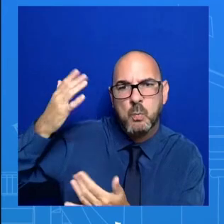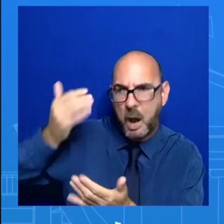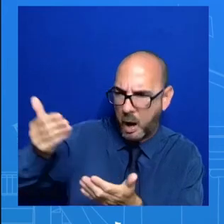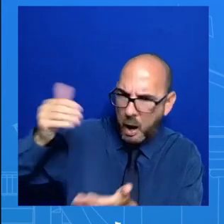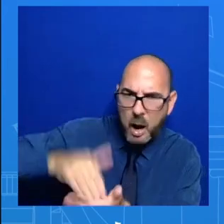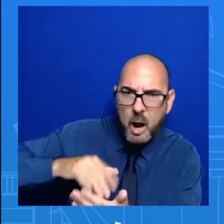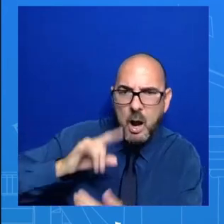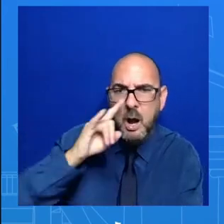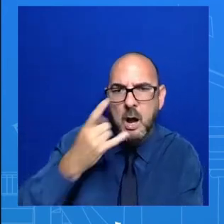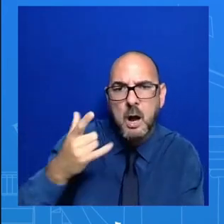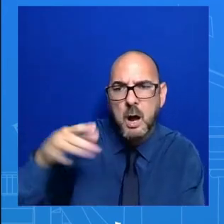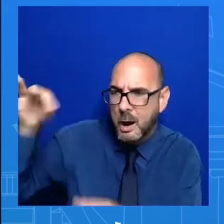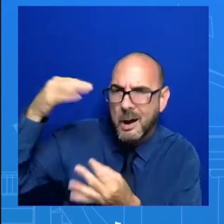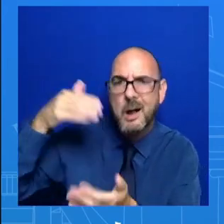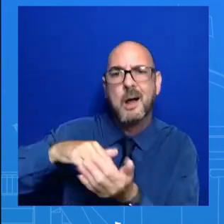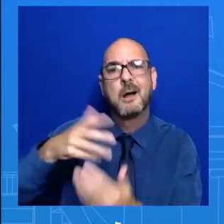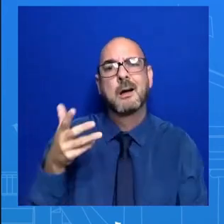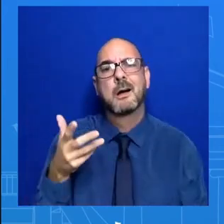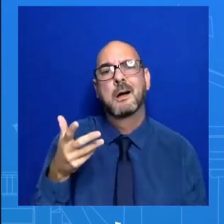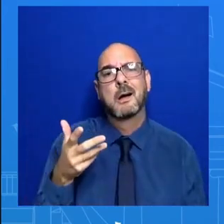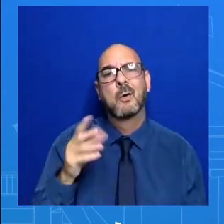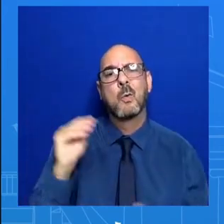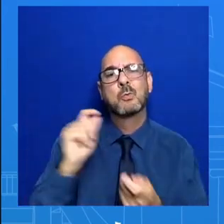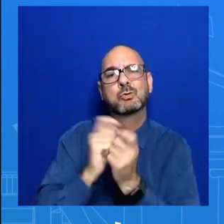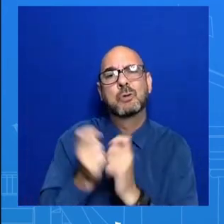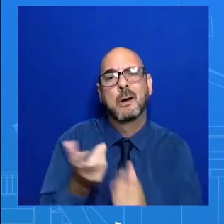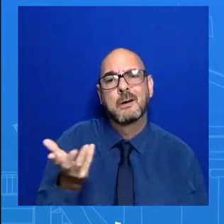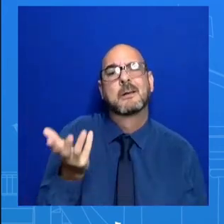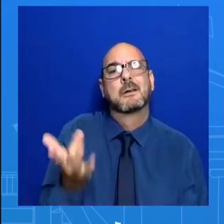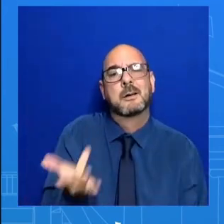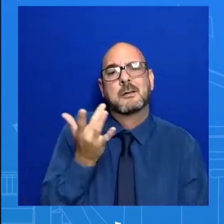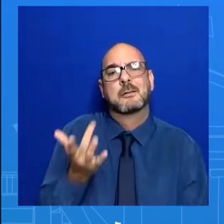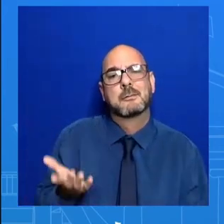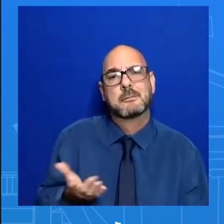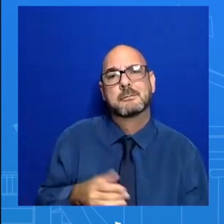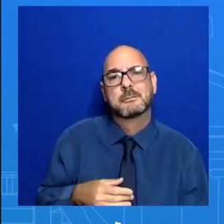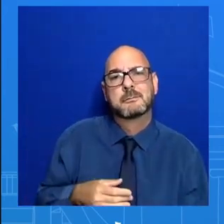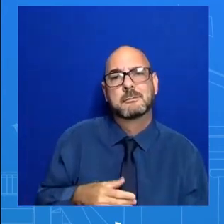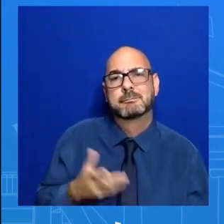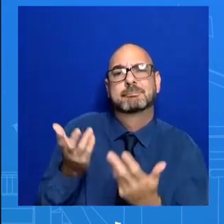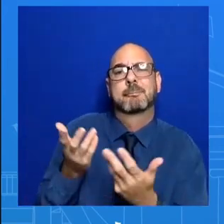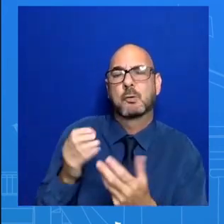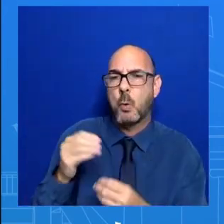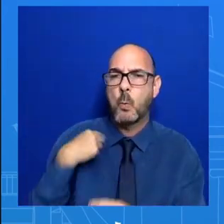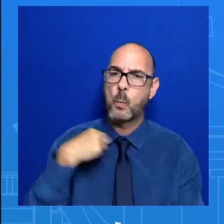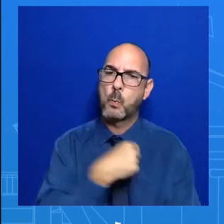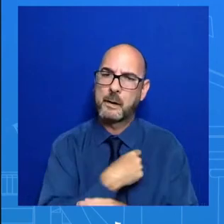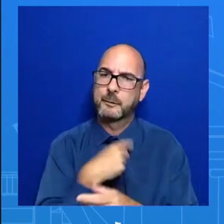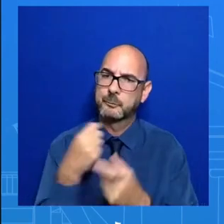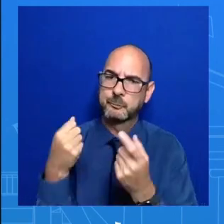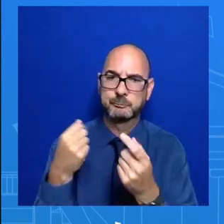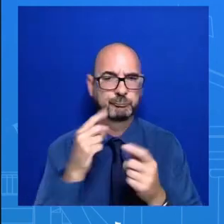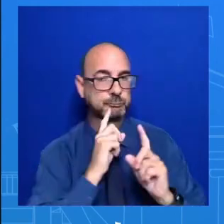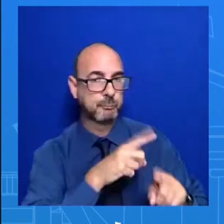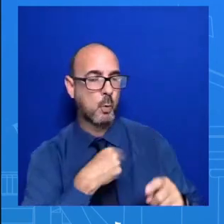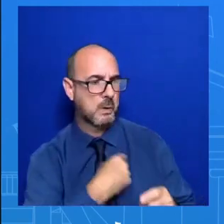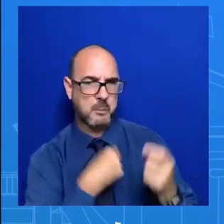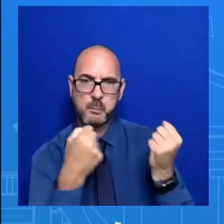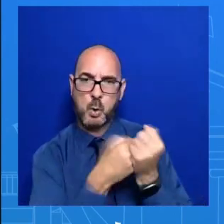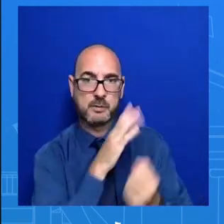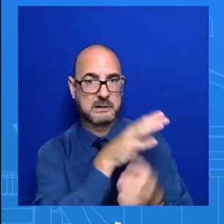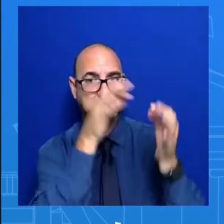that forward. It is his decision to make that decision. We support it, obviously. We've been very clear about supporting that, about wanting to see